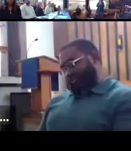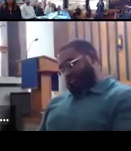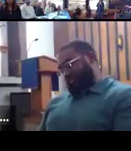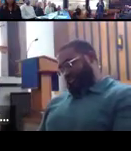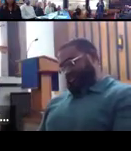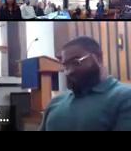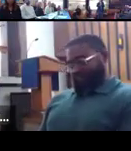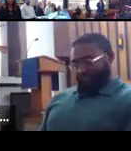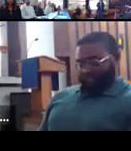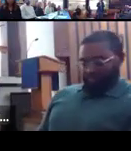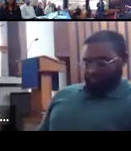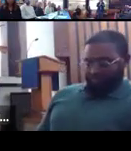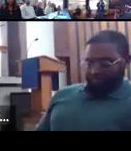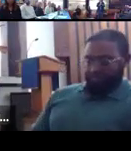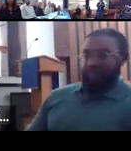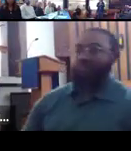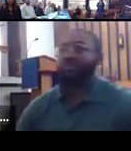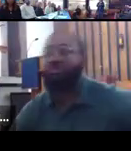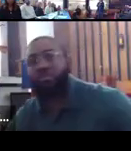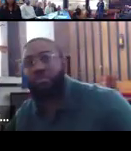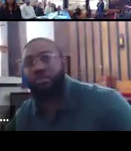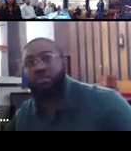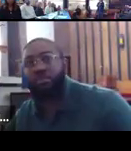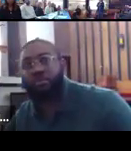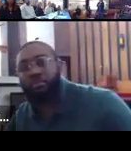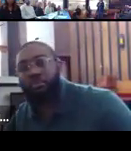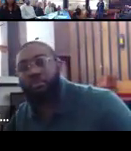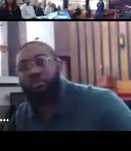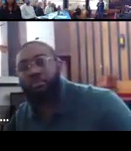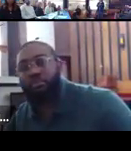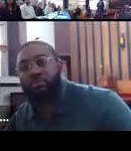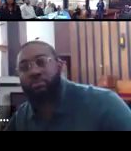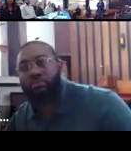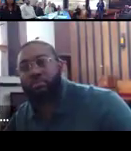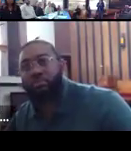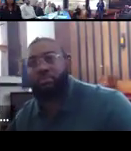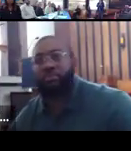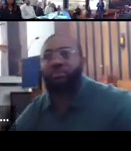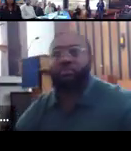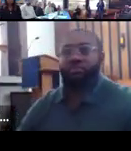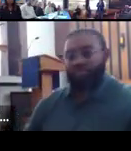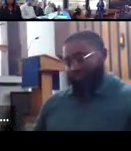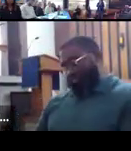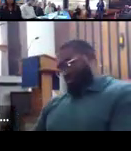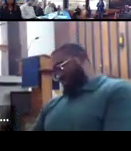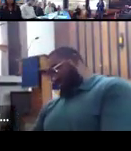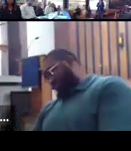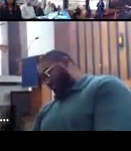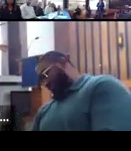neighborhood organizations that are represented, block minutes as well, who want to have more say